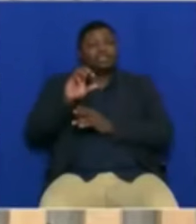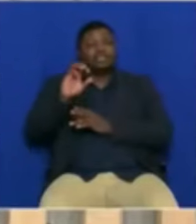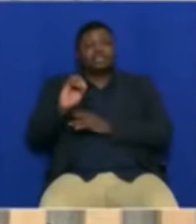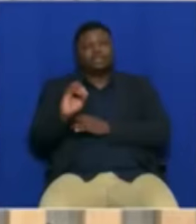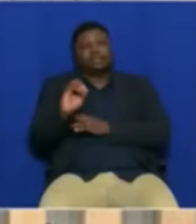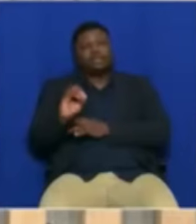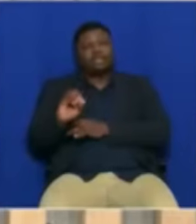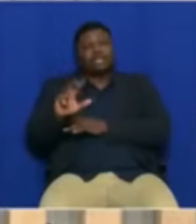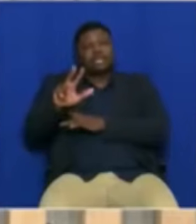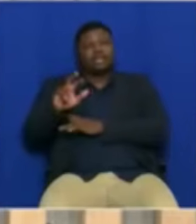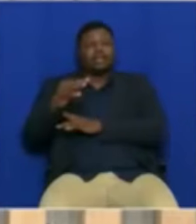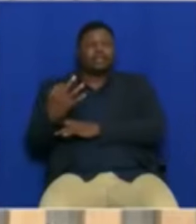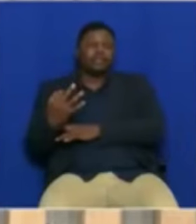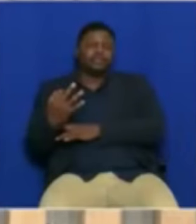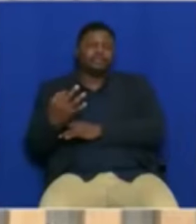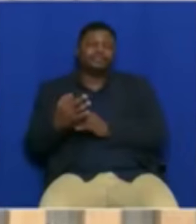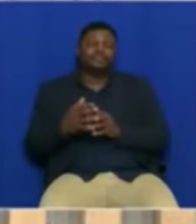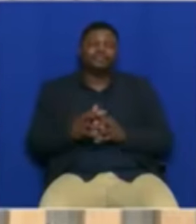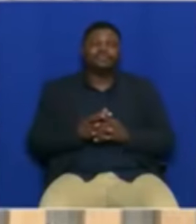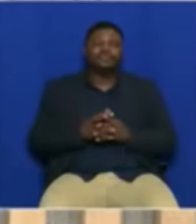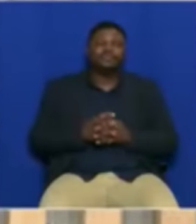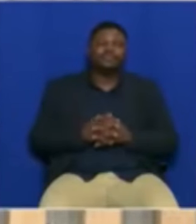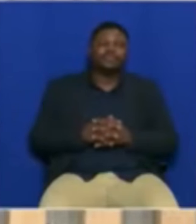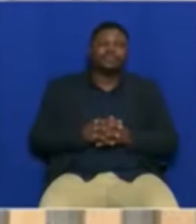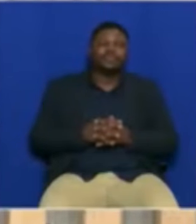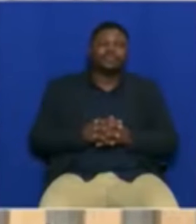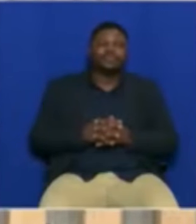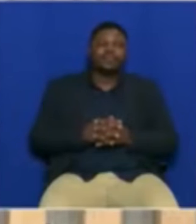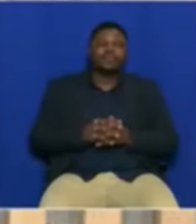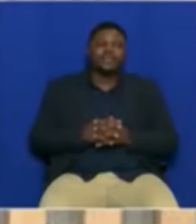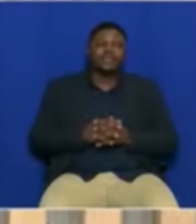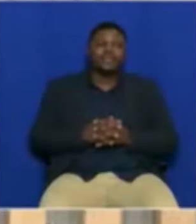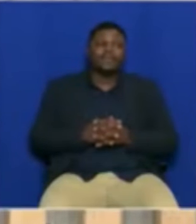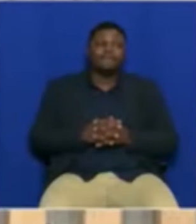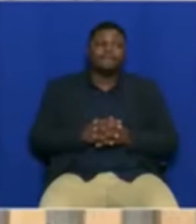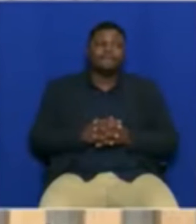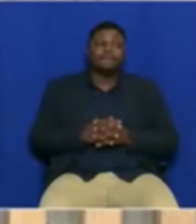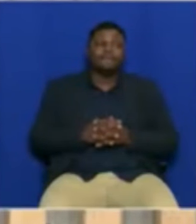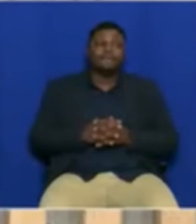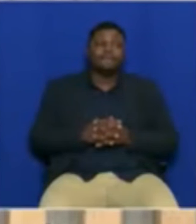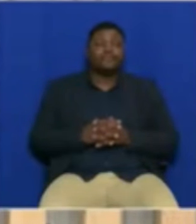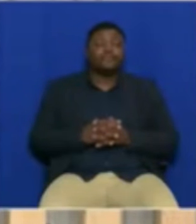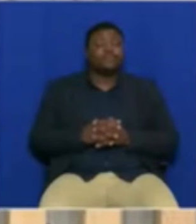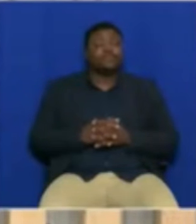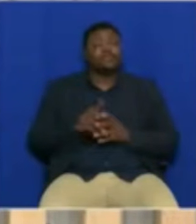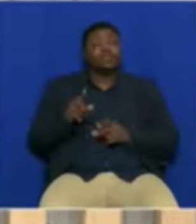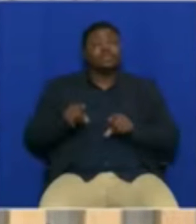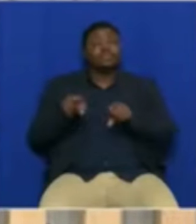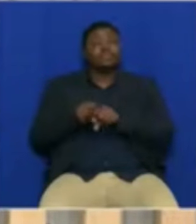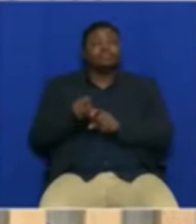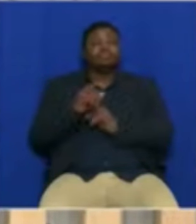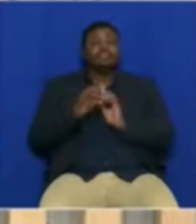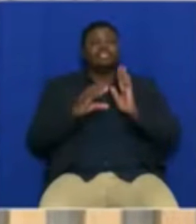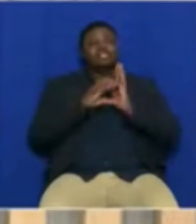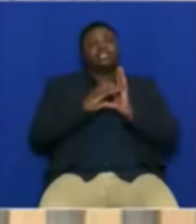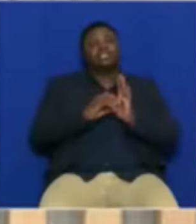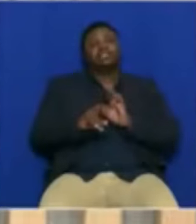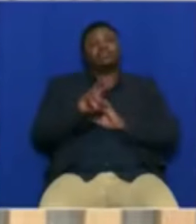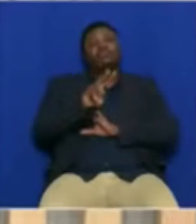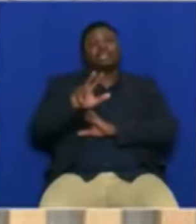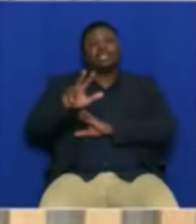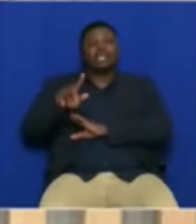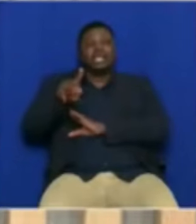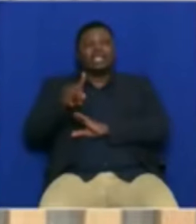1083. And this is once again a Section 28 summons dated the 6th of February